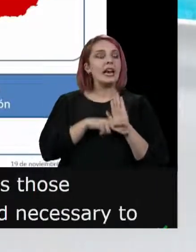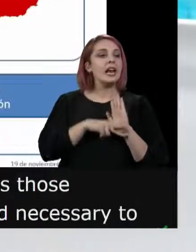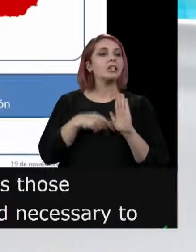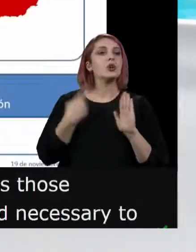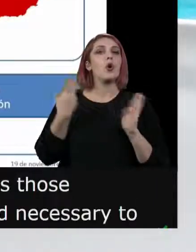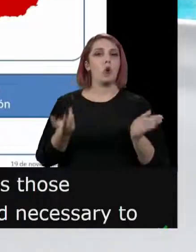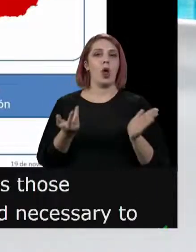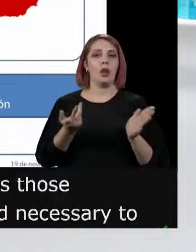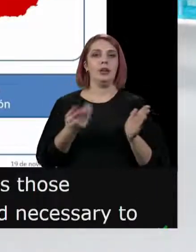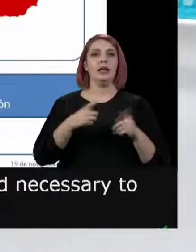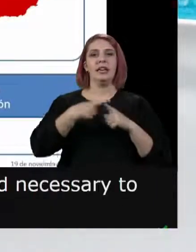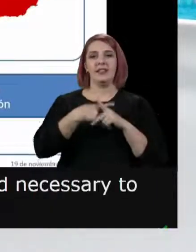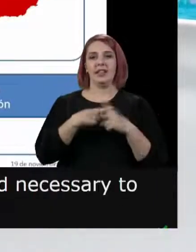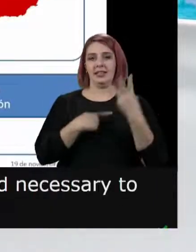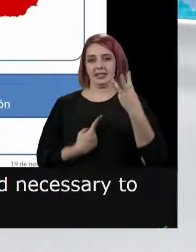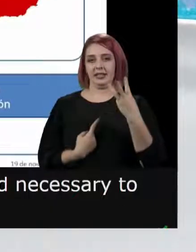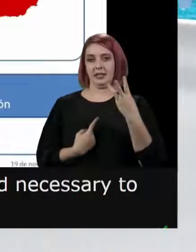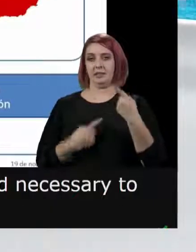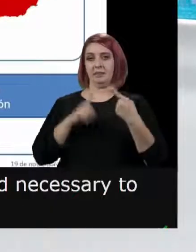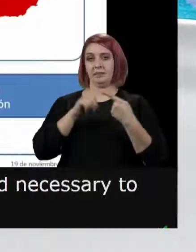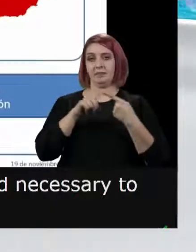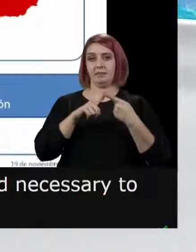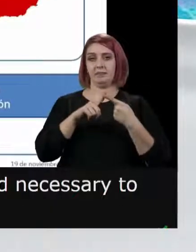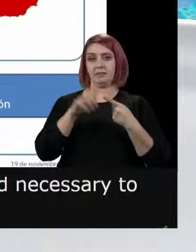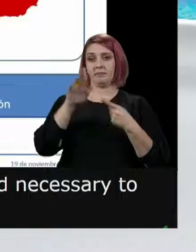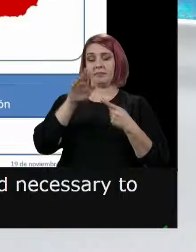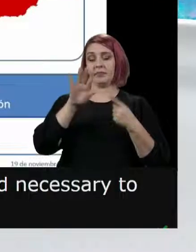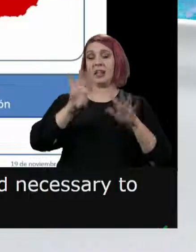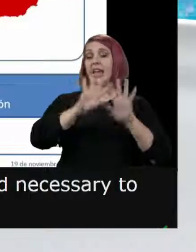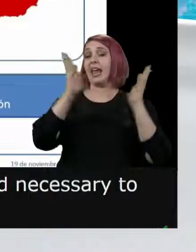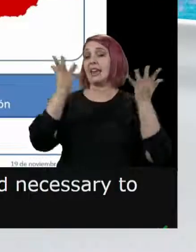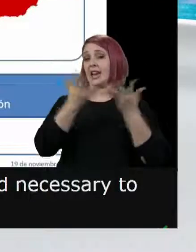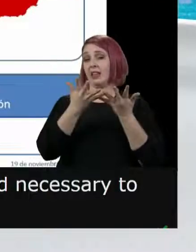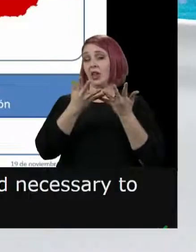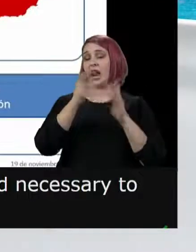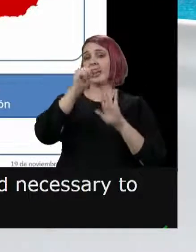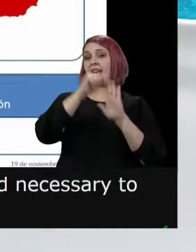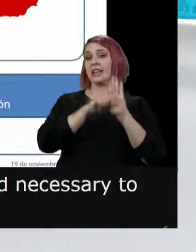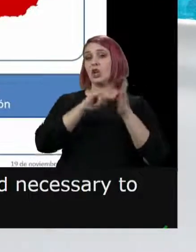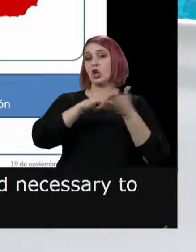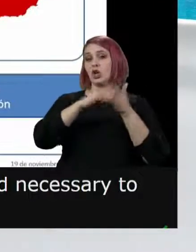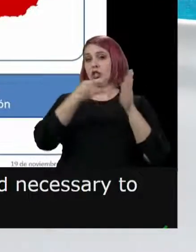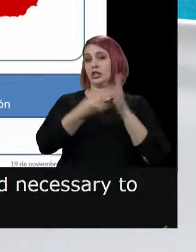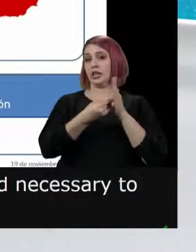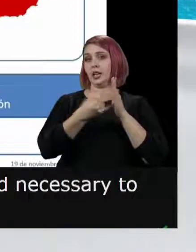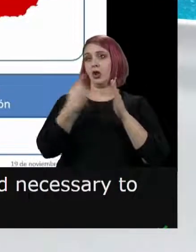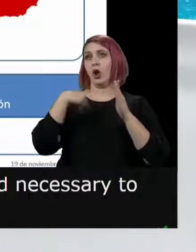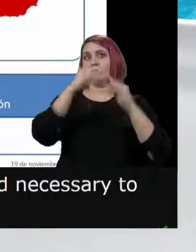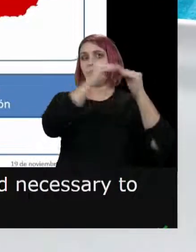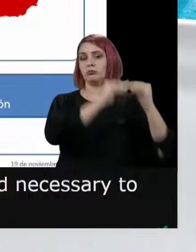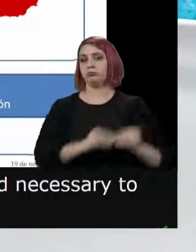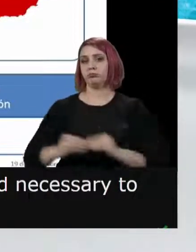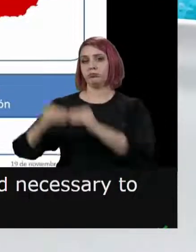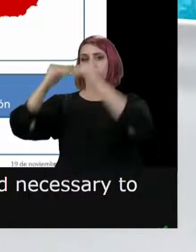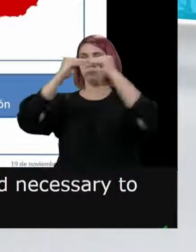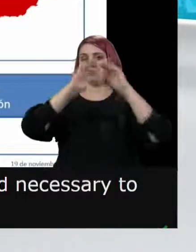safety. There are 3 levels where these requirements are